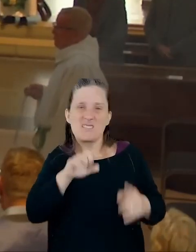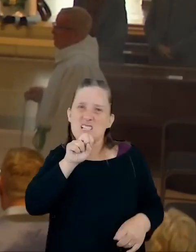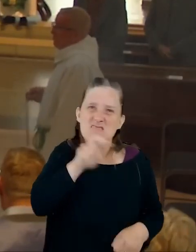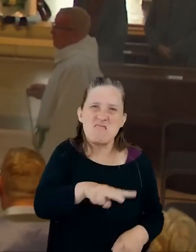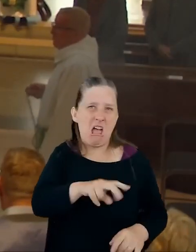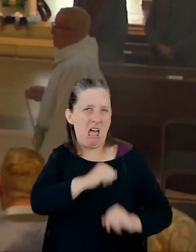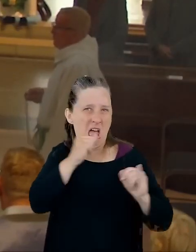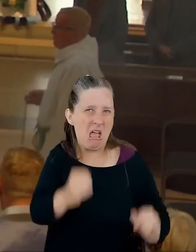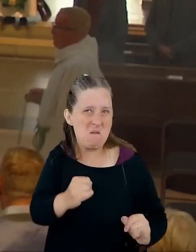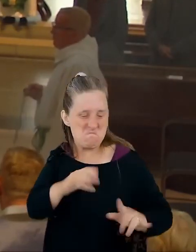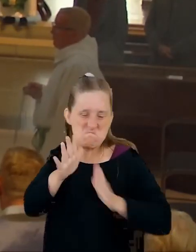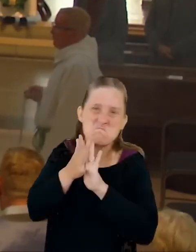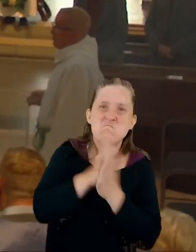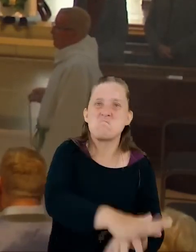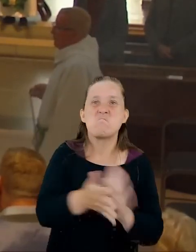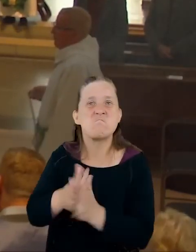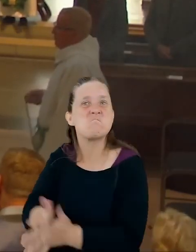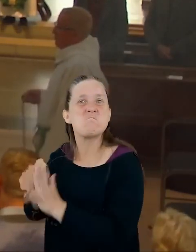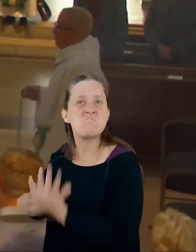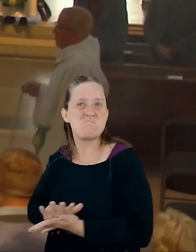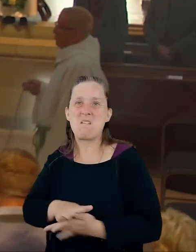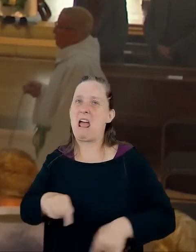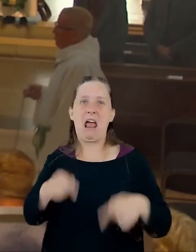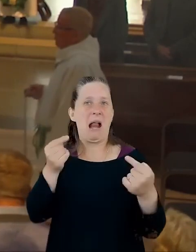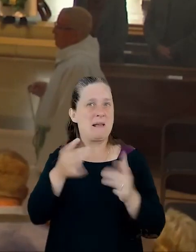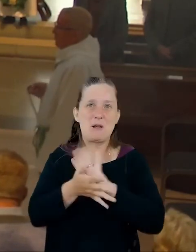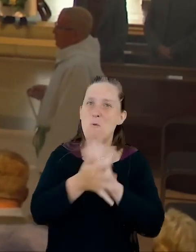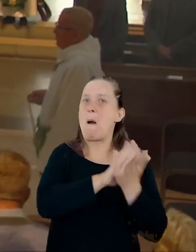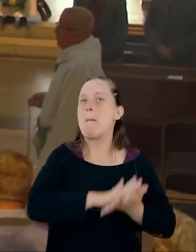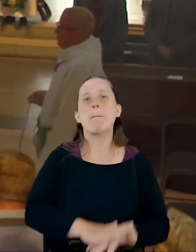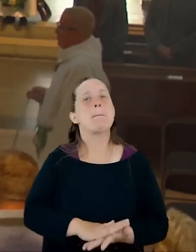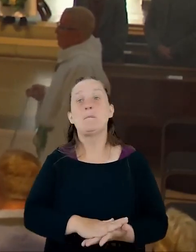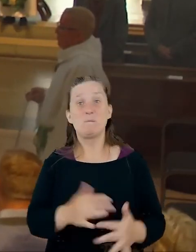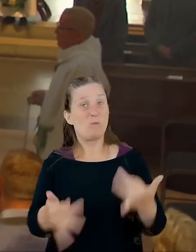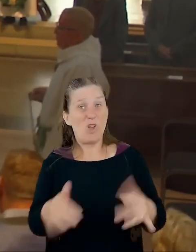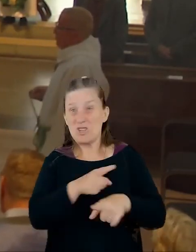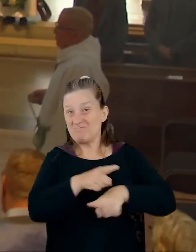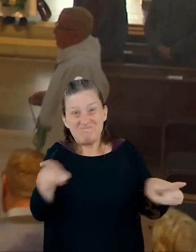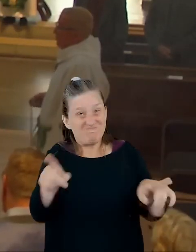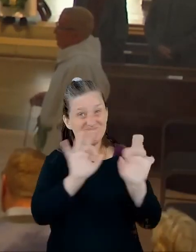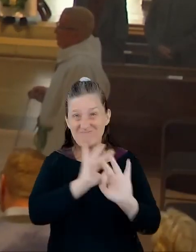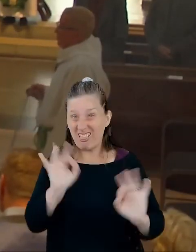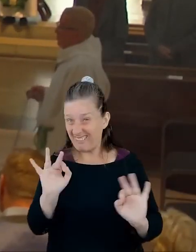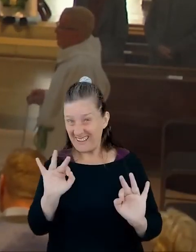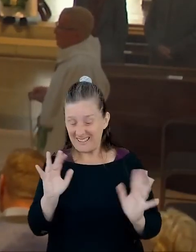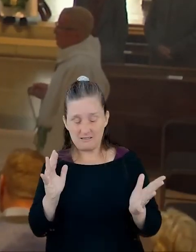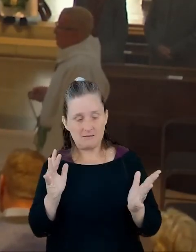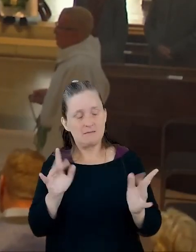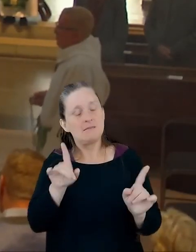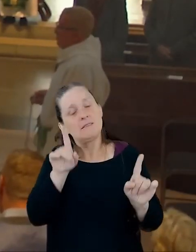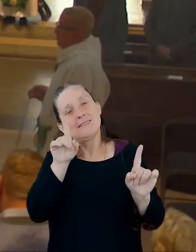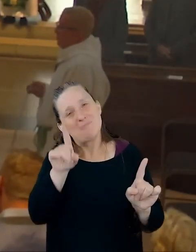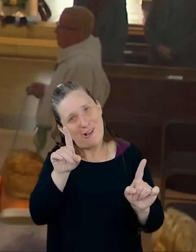and scorpions and over all the power of the enemy, and nothing will hurt you. Nevertheless, do